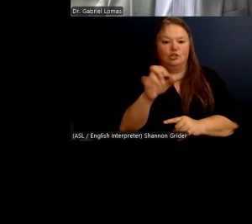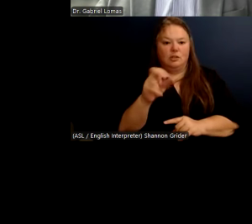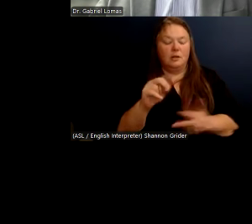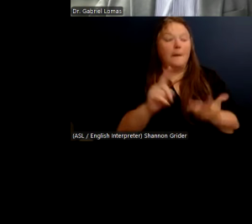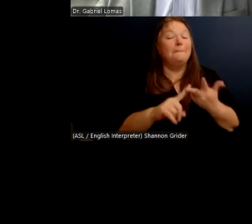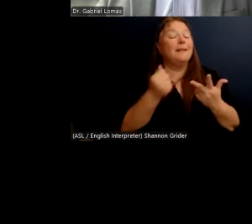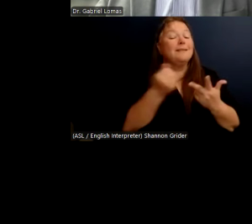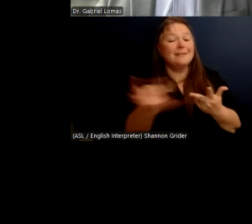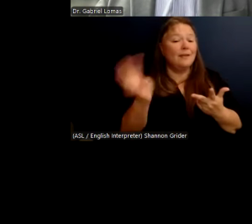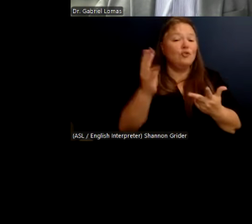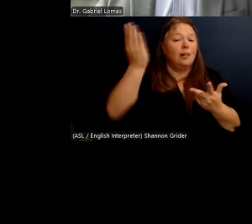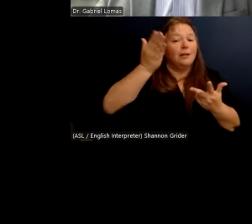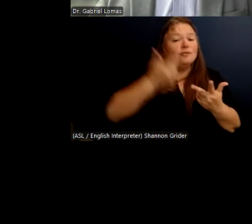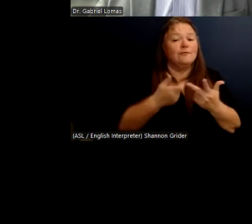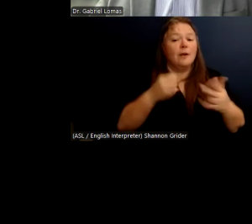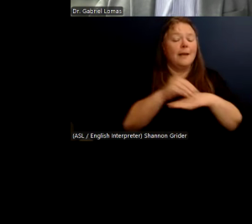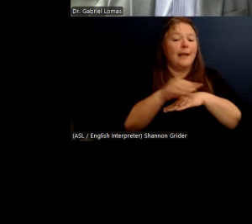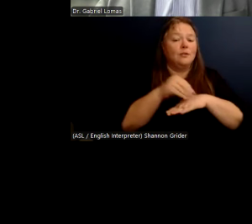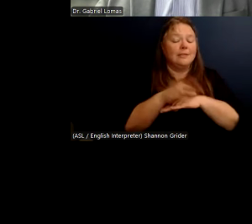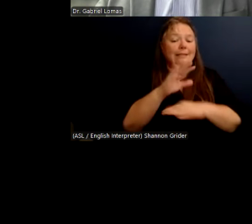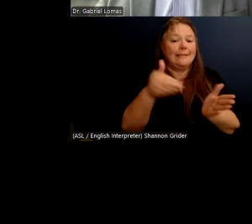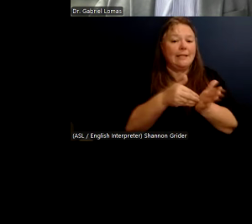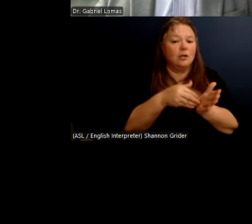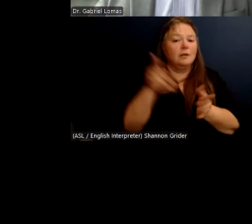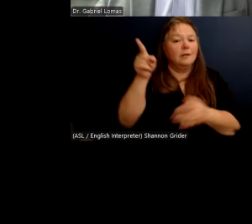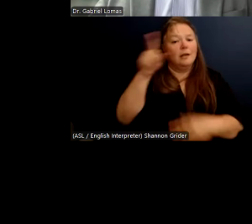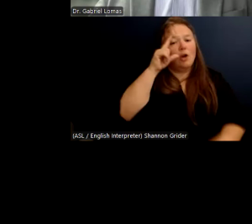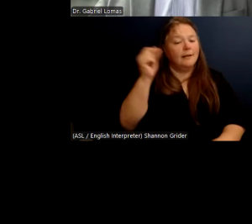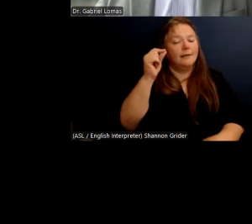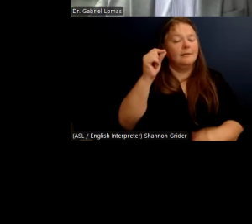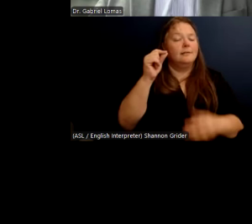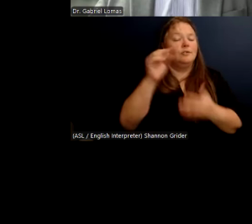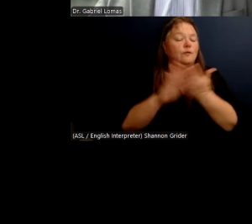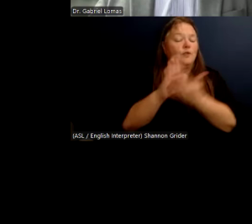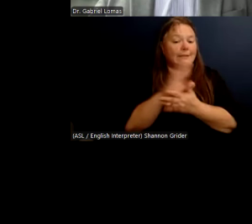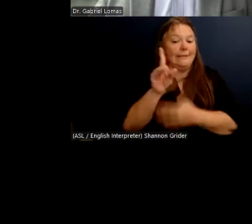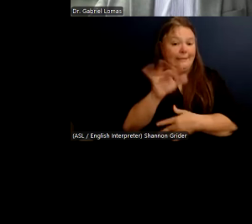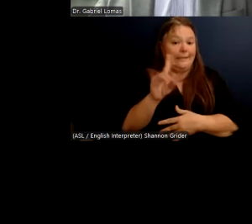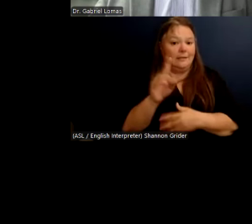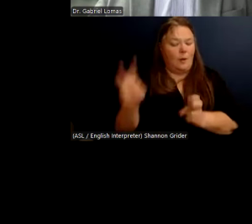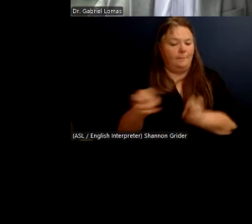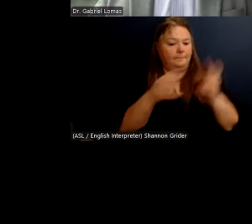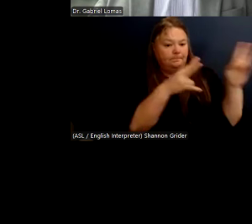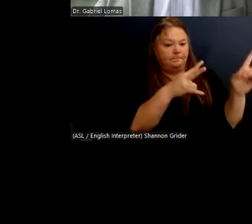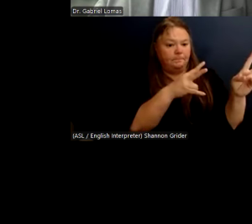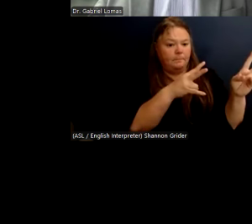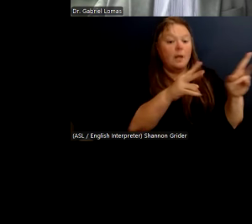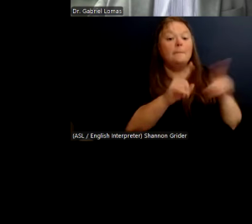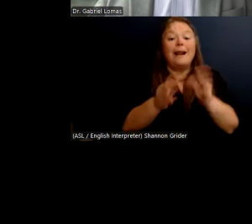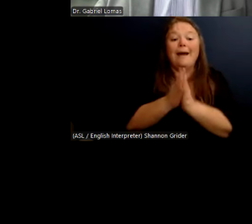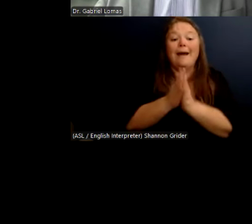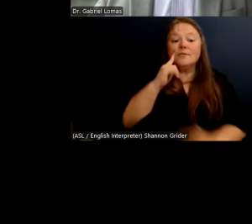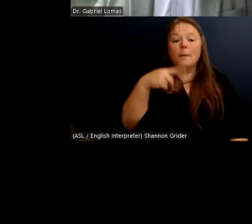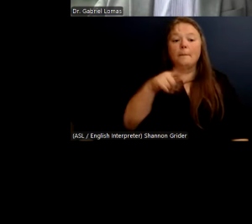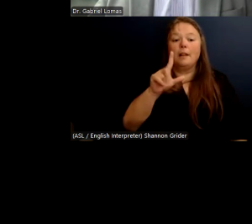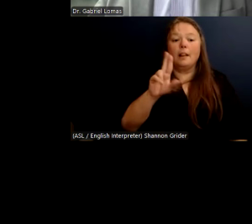that the Counseling Center, Gallaudet University, did on Edivo. And I always put a plug in because if any of you know of lectures